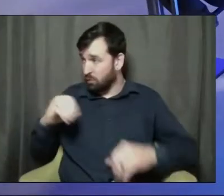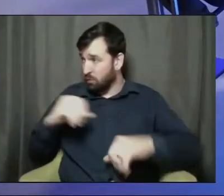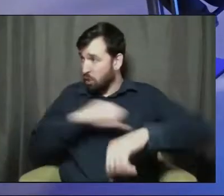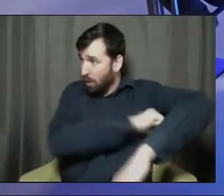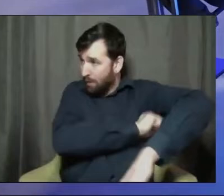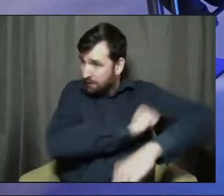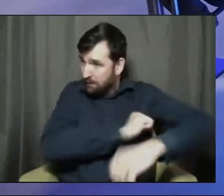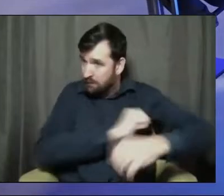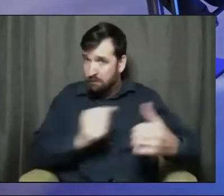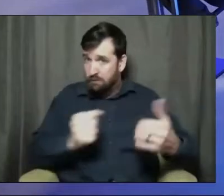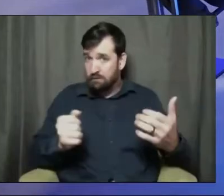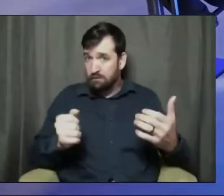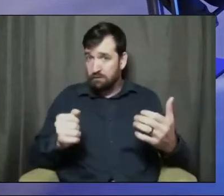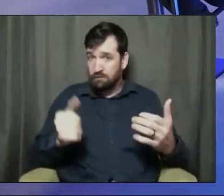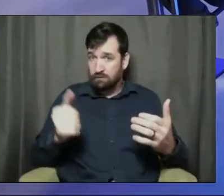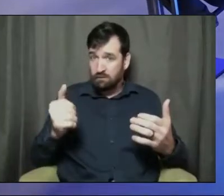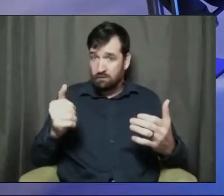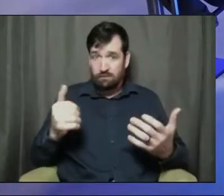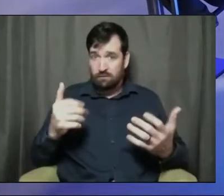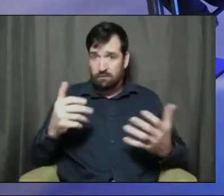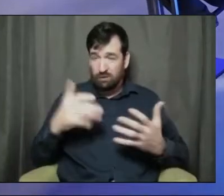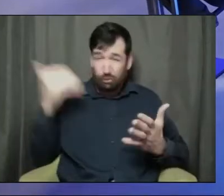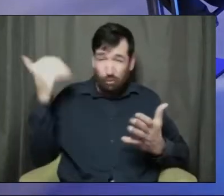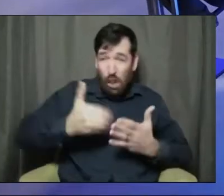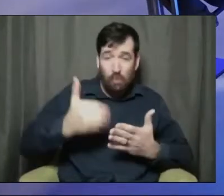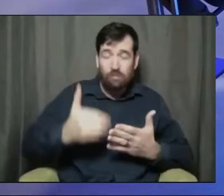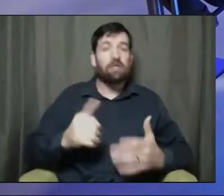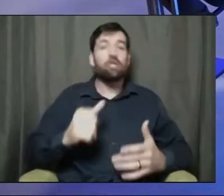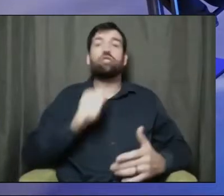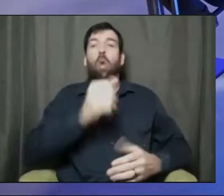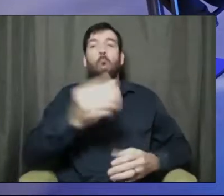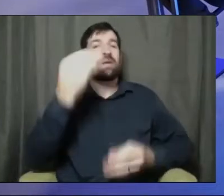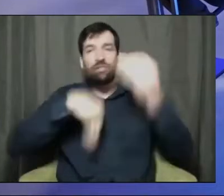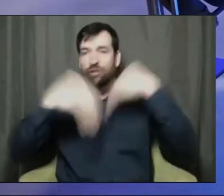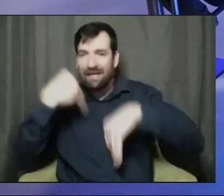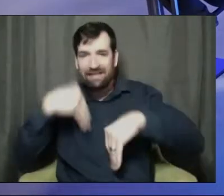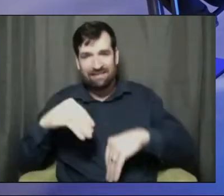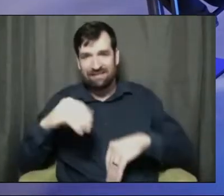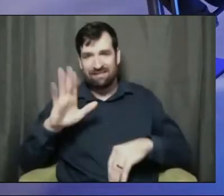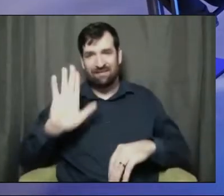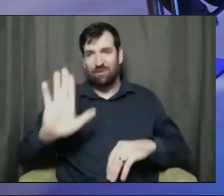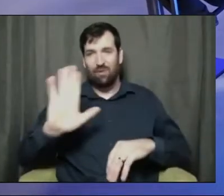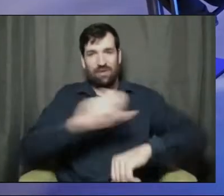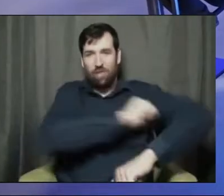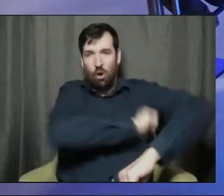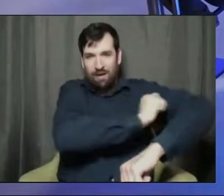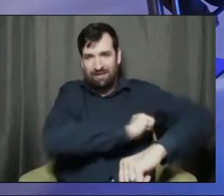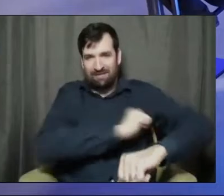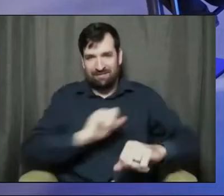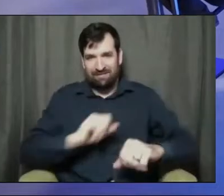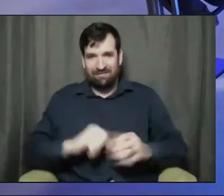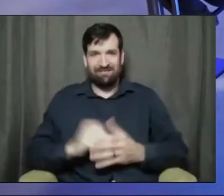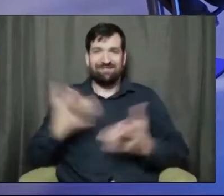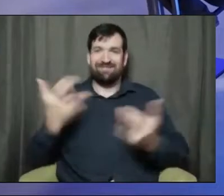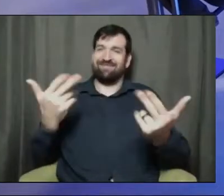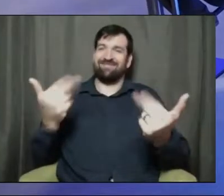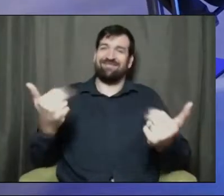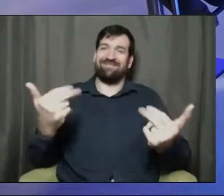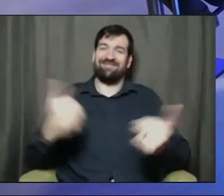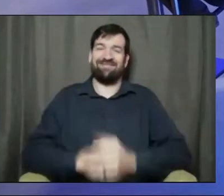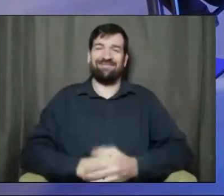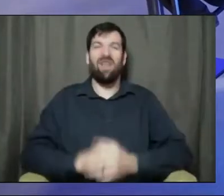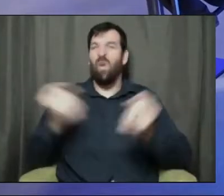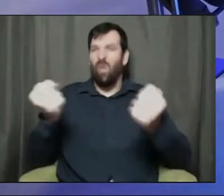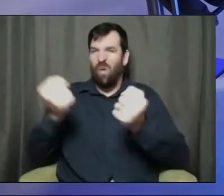close for comfort? What? Don't ingest your deodorant and you'll probably be okay. So don't eat it. Okay. Hold on. Let me write that